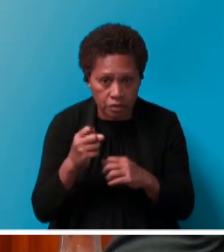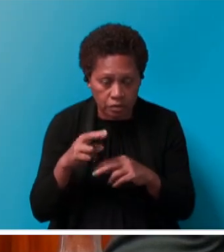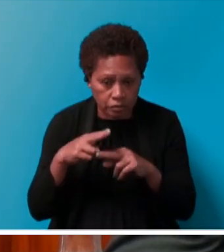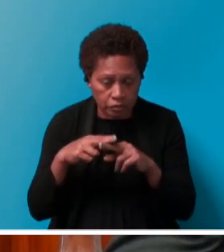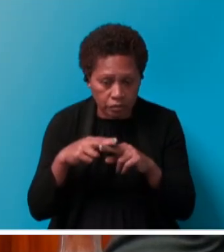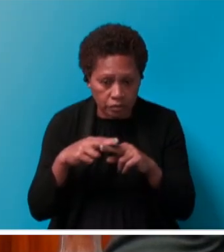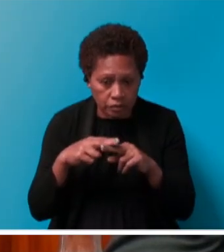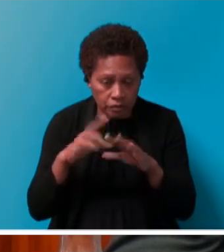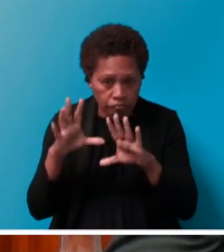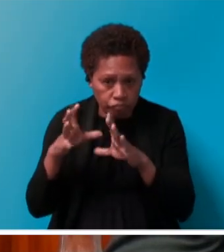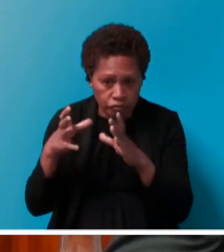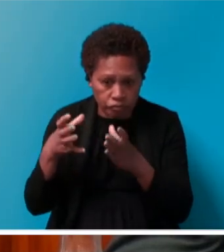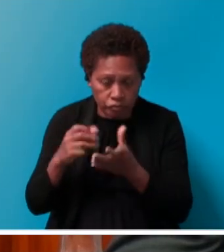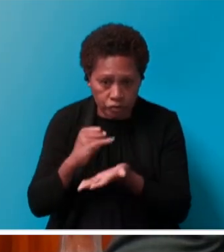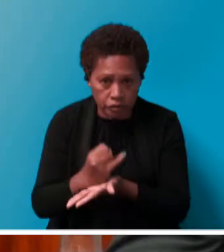institution.